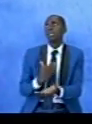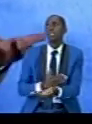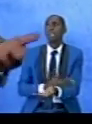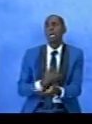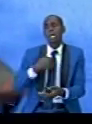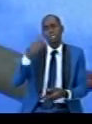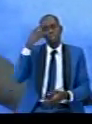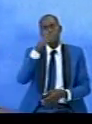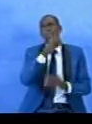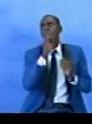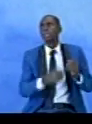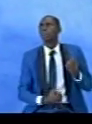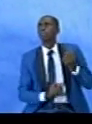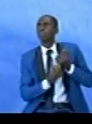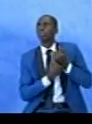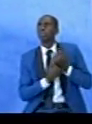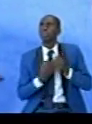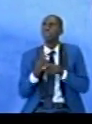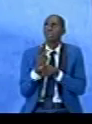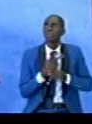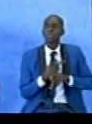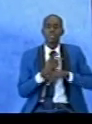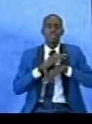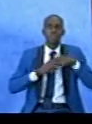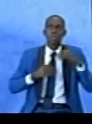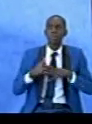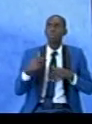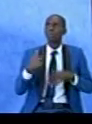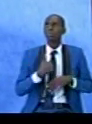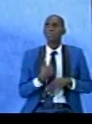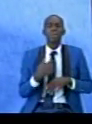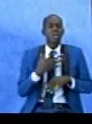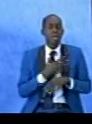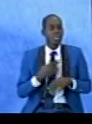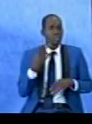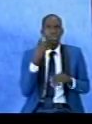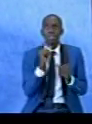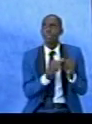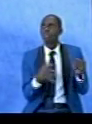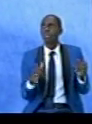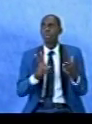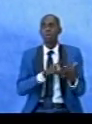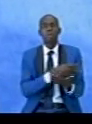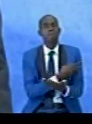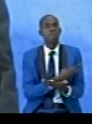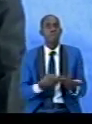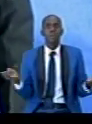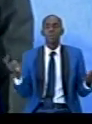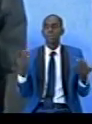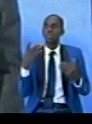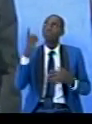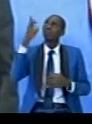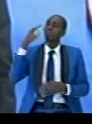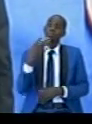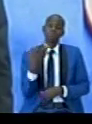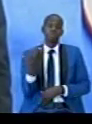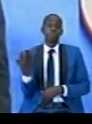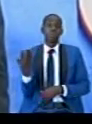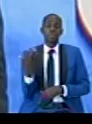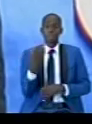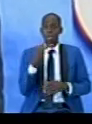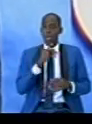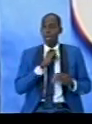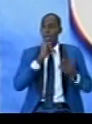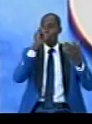and succor and help and upliftment? Everything has failed. And God has said, God will say, I hope you've learned